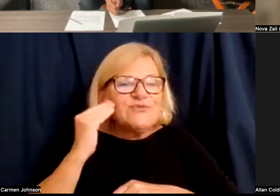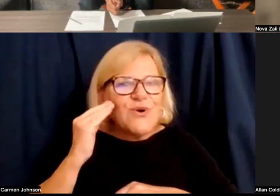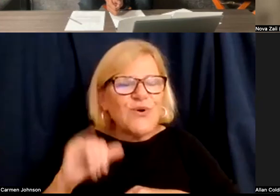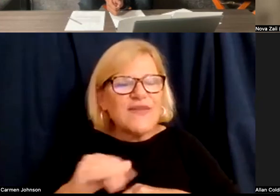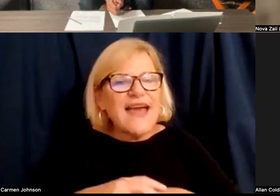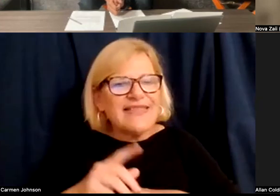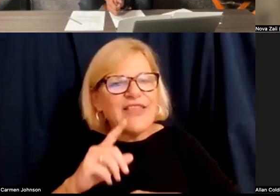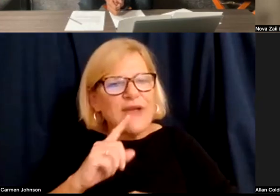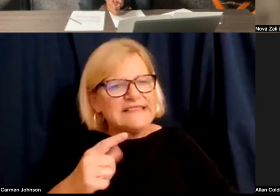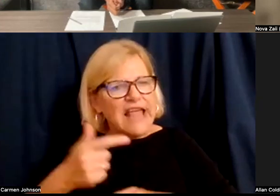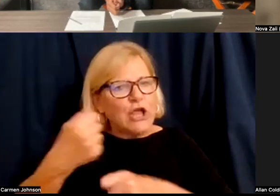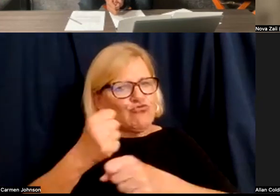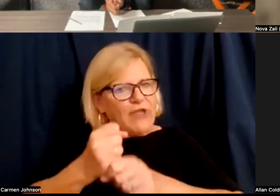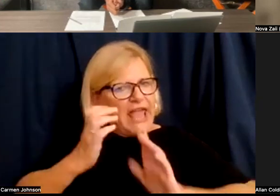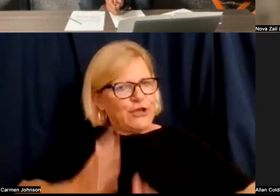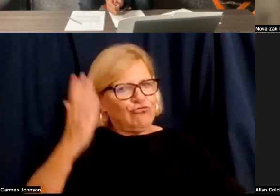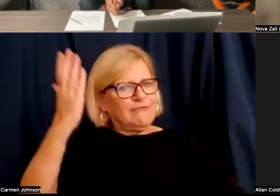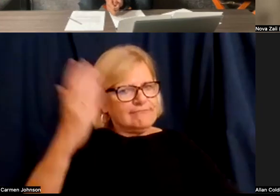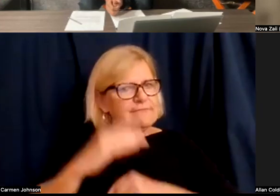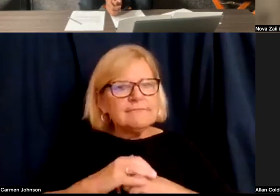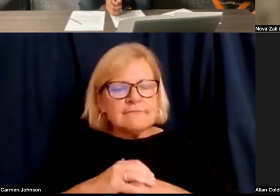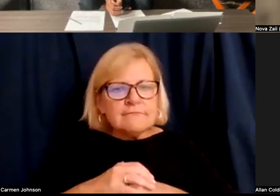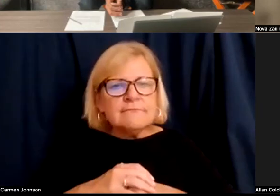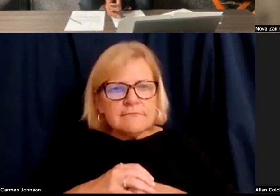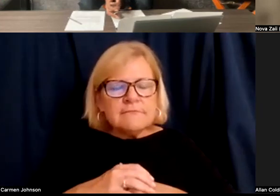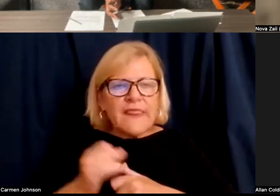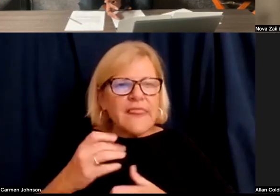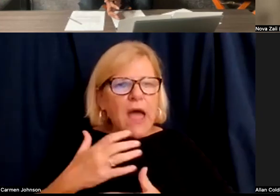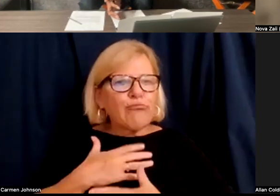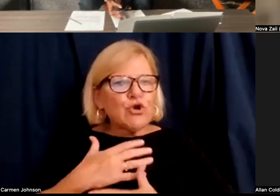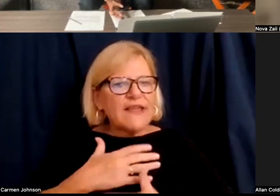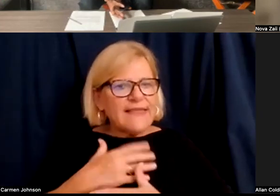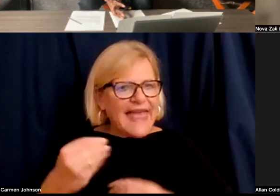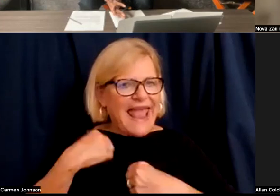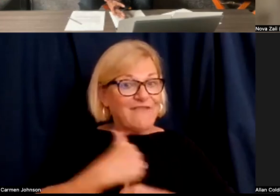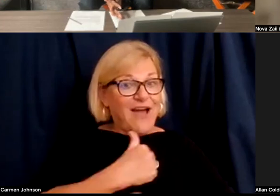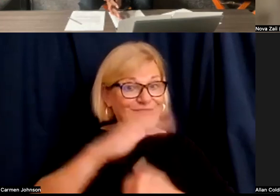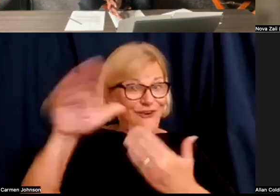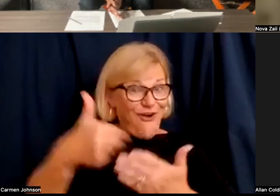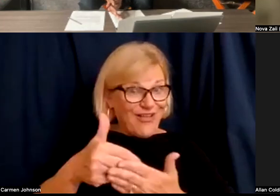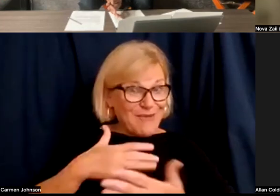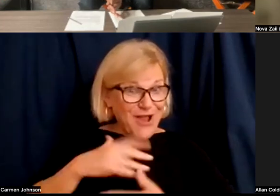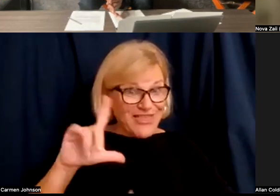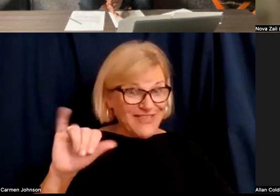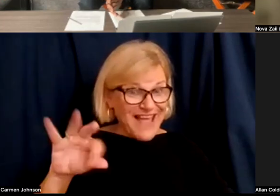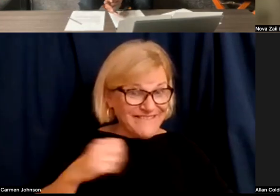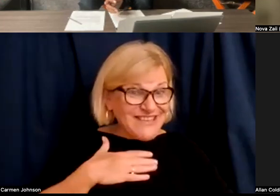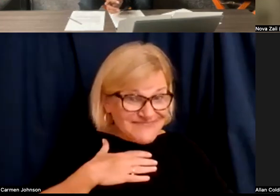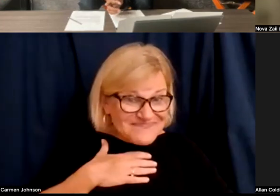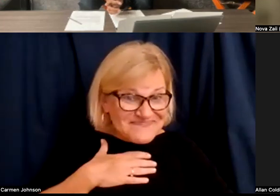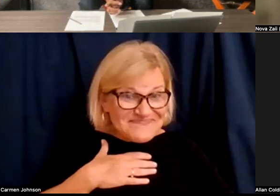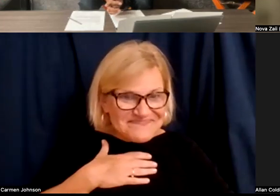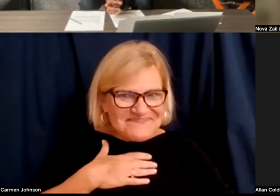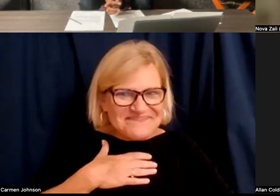there is a Creator that that breathed, that gave us all the breath of life,